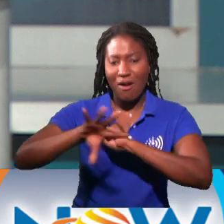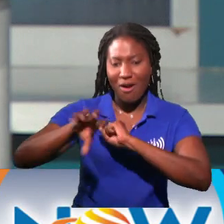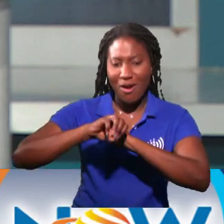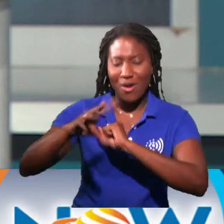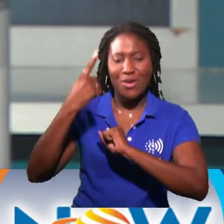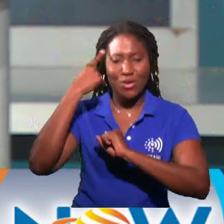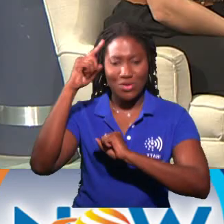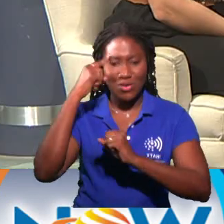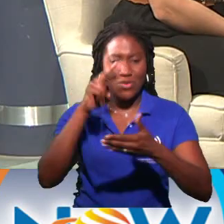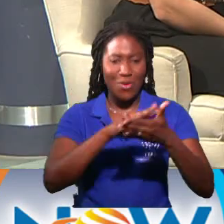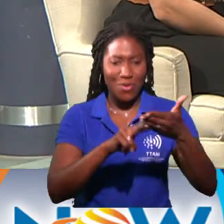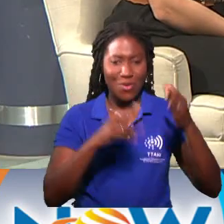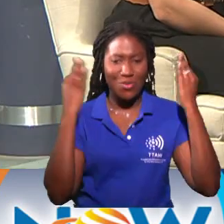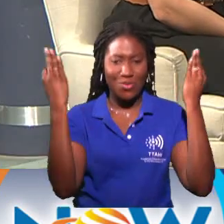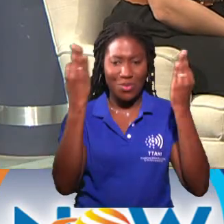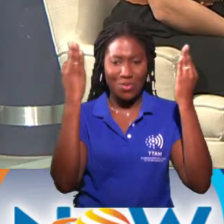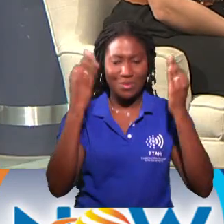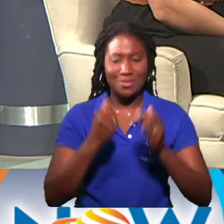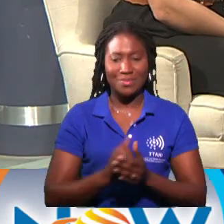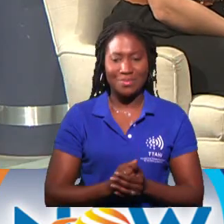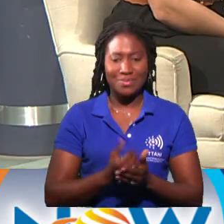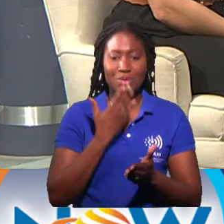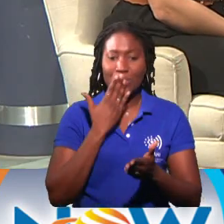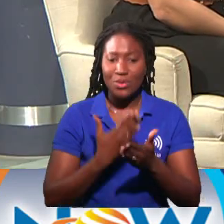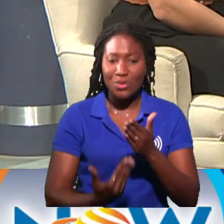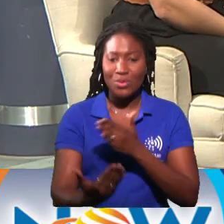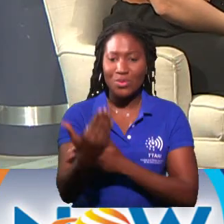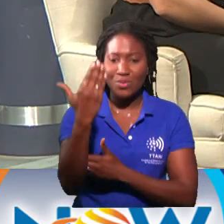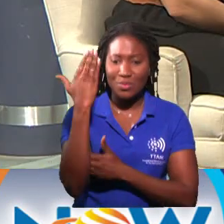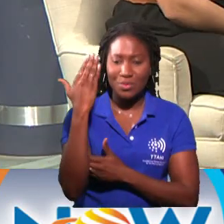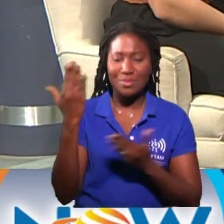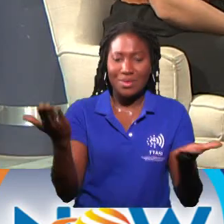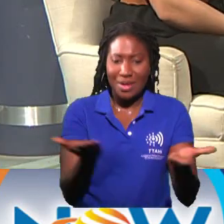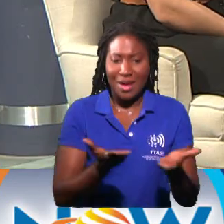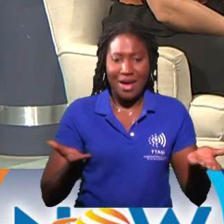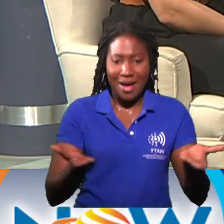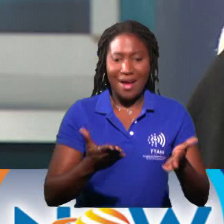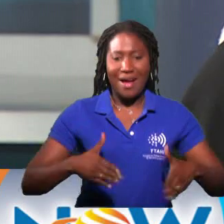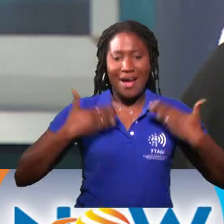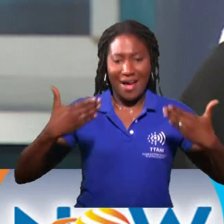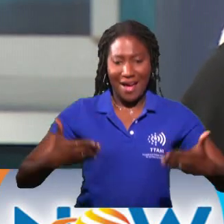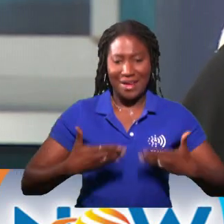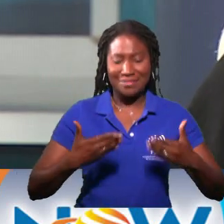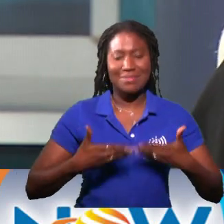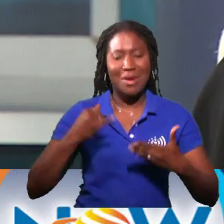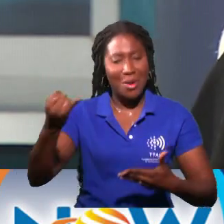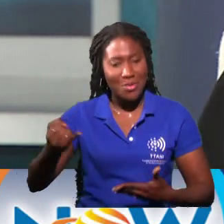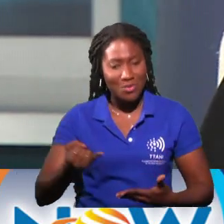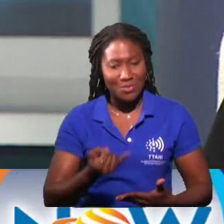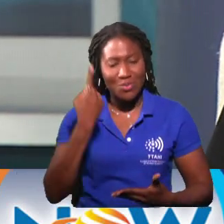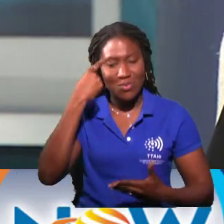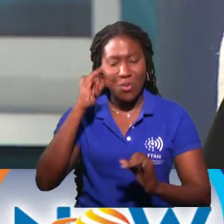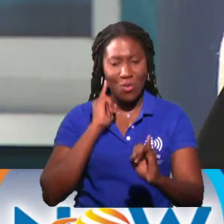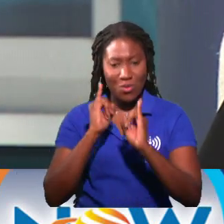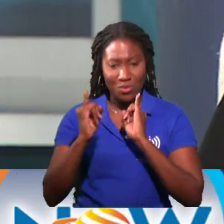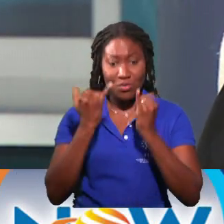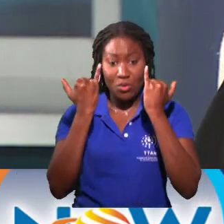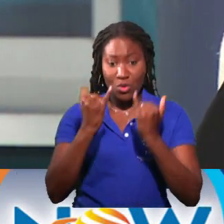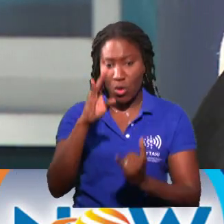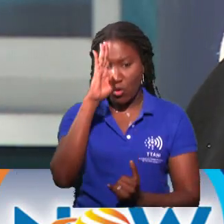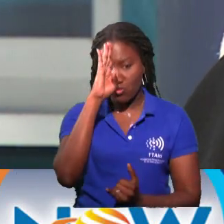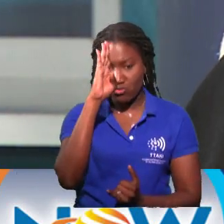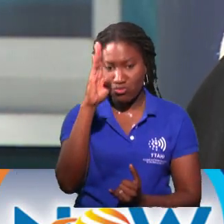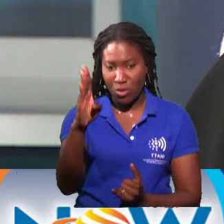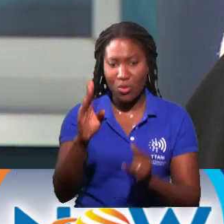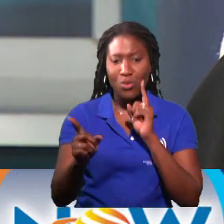Lit Fest. Good morning, Alette, and welcome. Good morning. Lovely to be here. It's a pleasure to have you with us on the show. So let's get straight